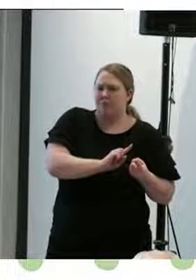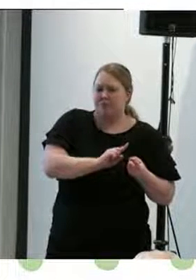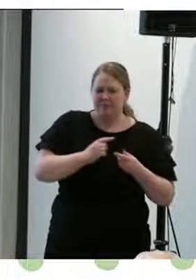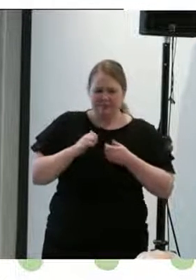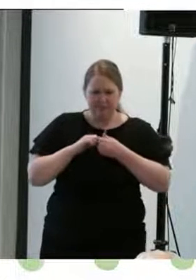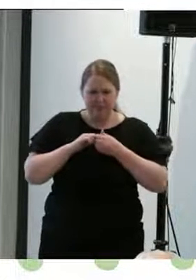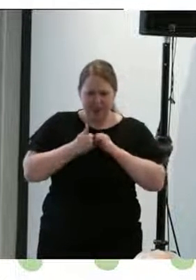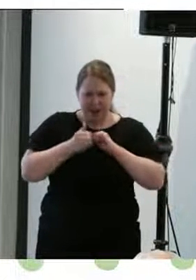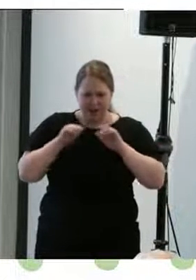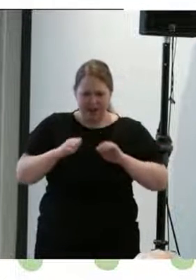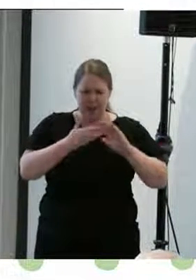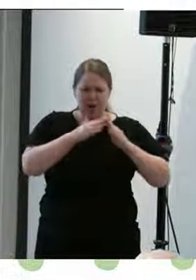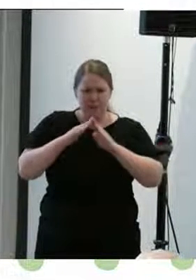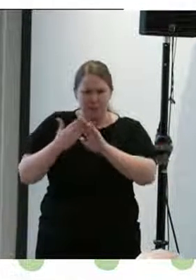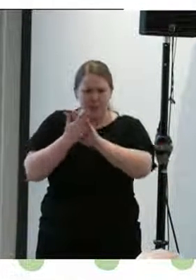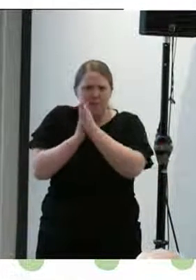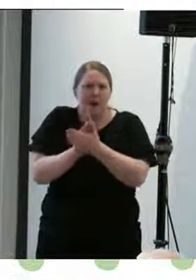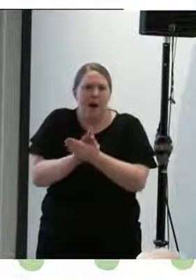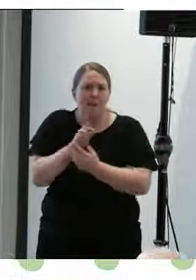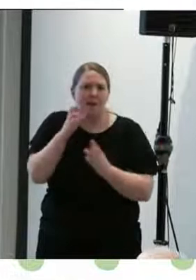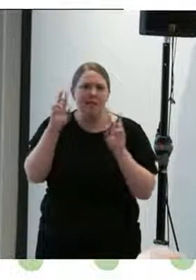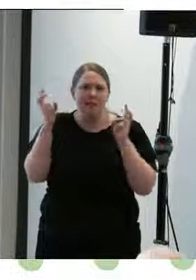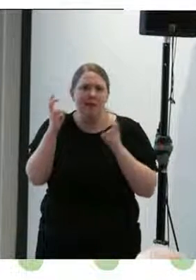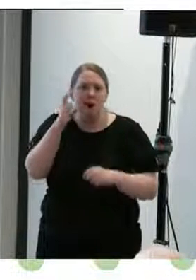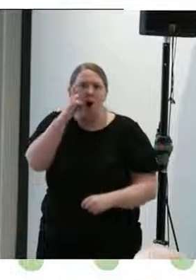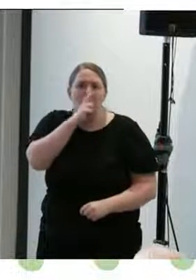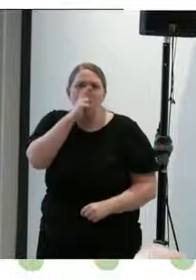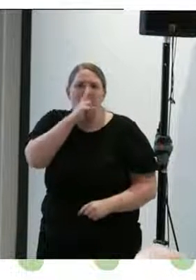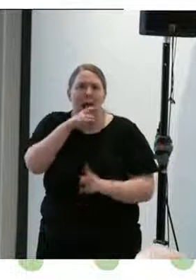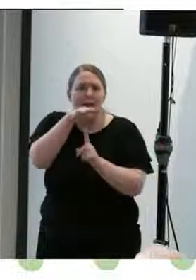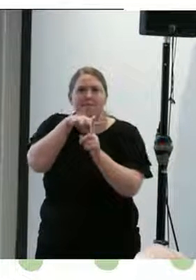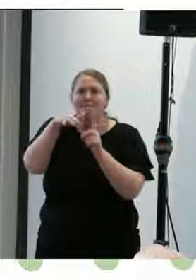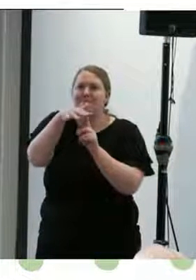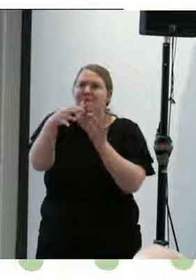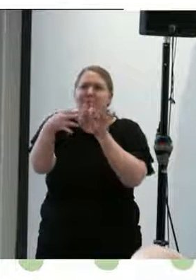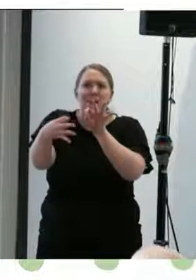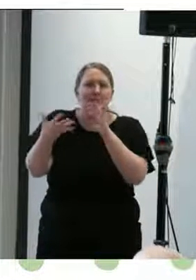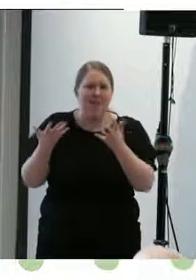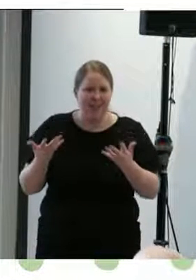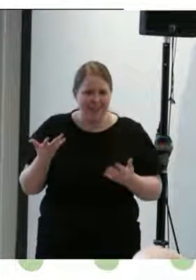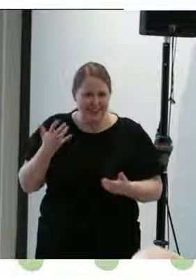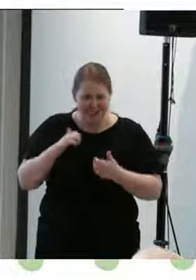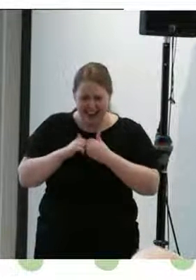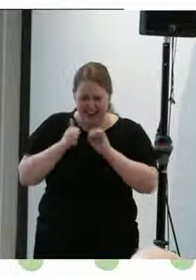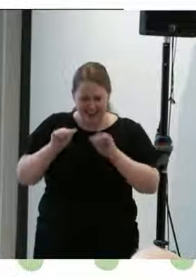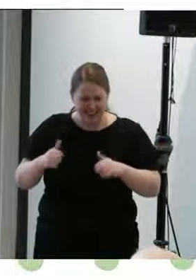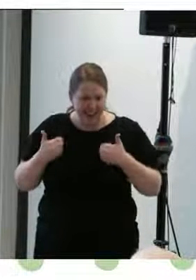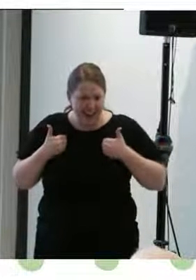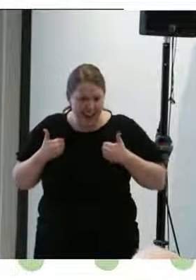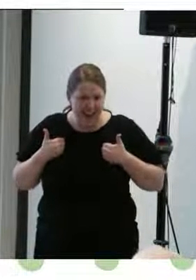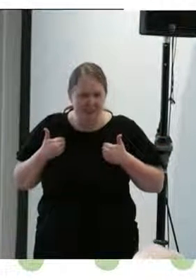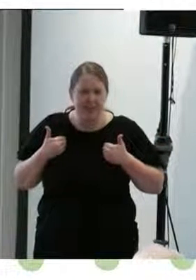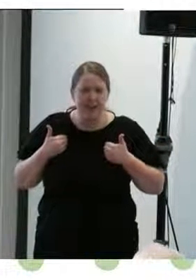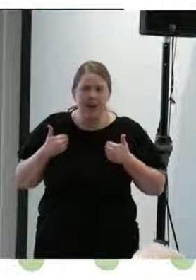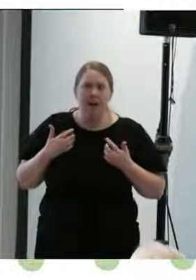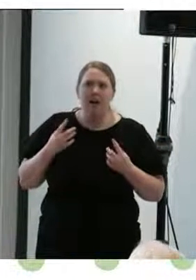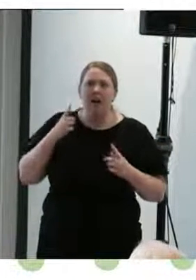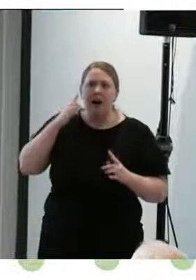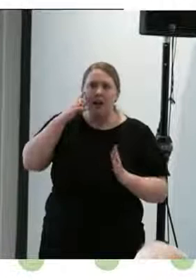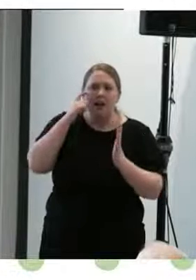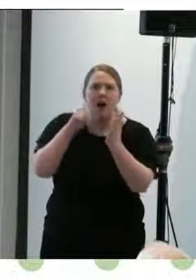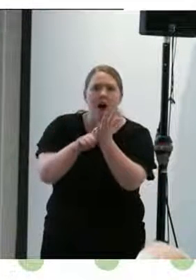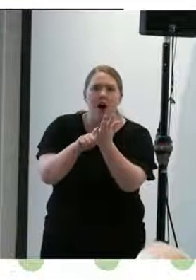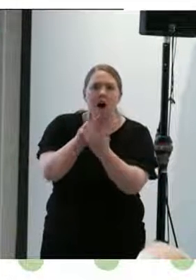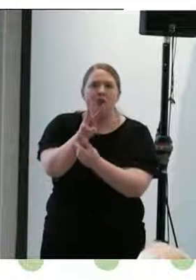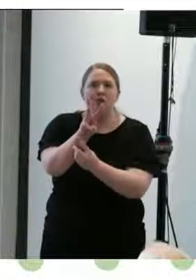of our community? They ask each other. And I bring this up as this rare moment when a sense of we emerges